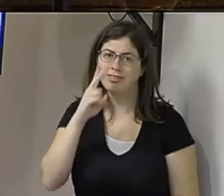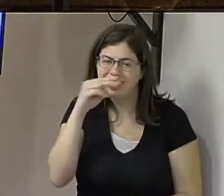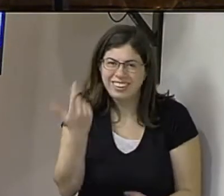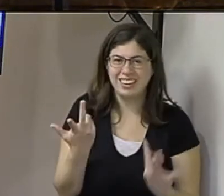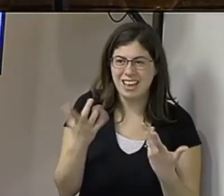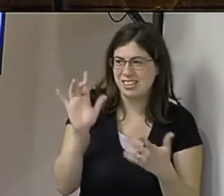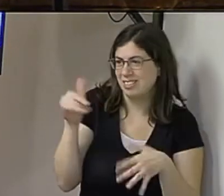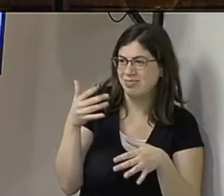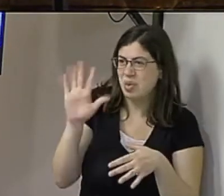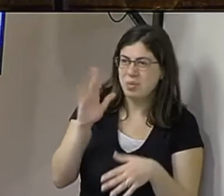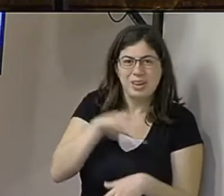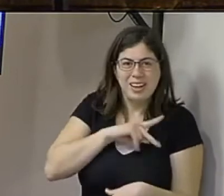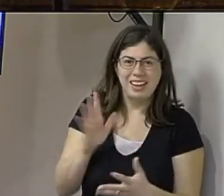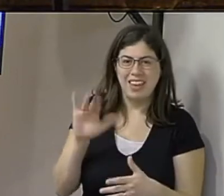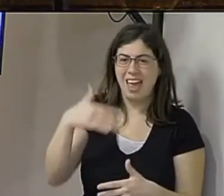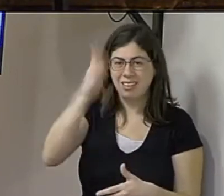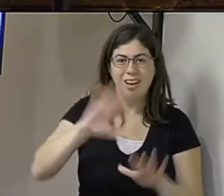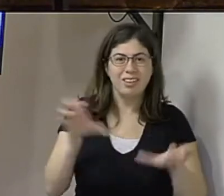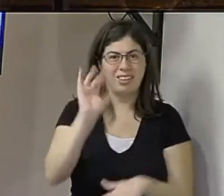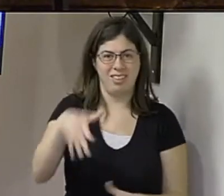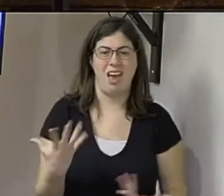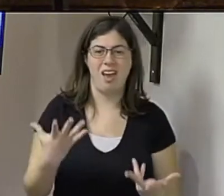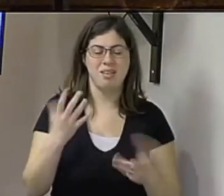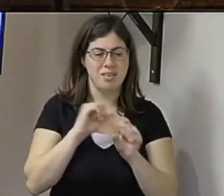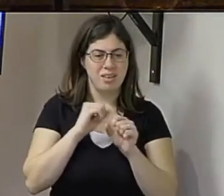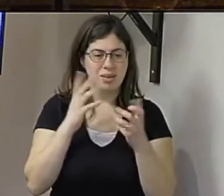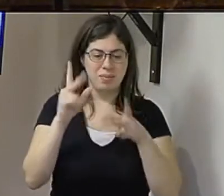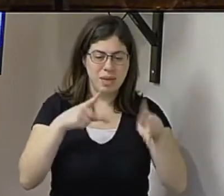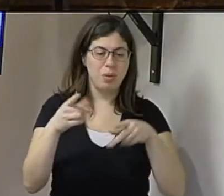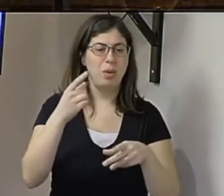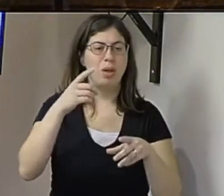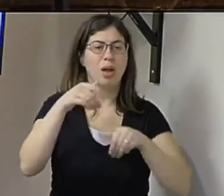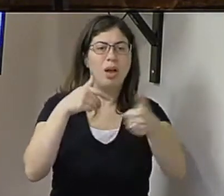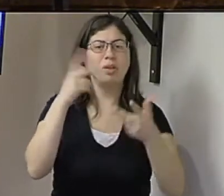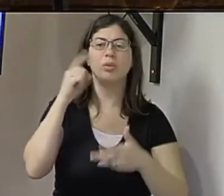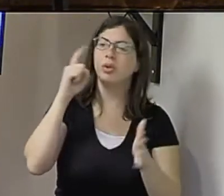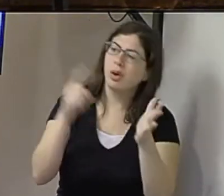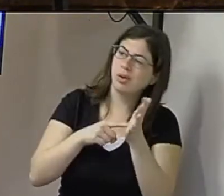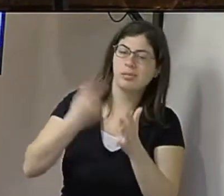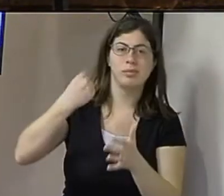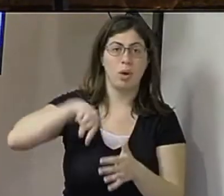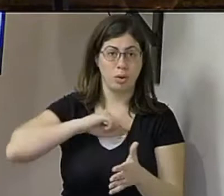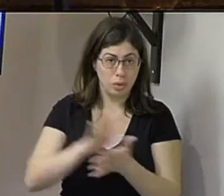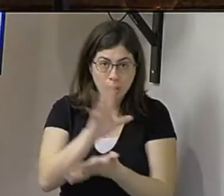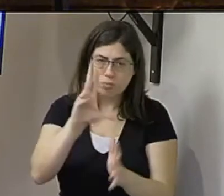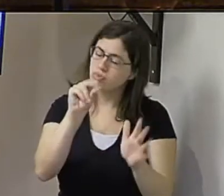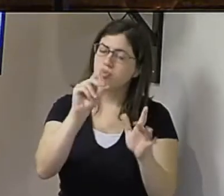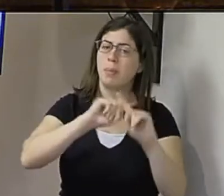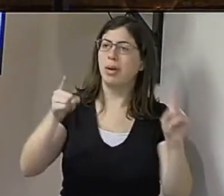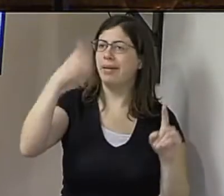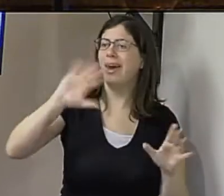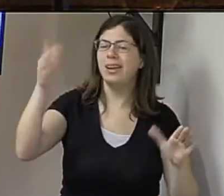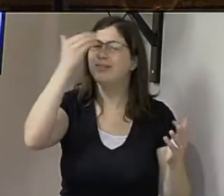just makes them themselves, you know? But that's what the Lord does in our hearts. He makes us people that people notice. Why, for our glory? Not at all. But because the